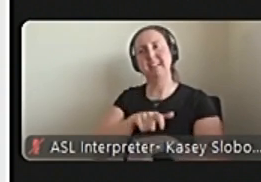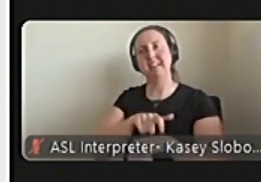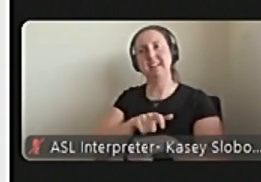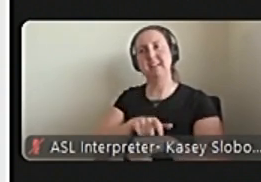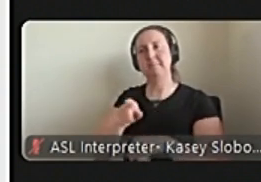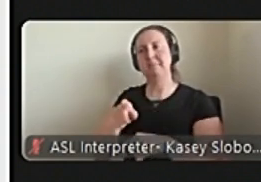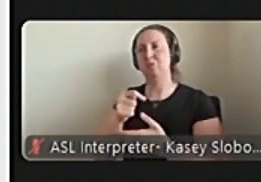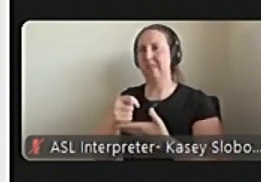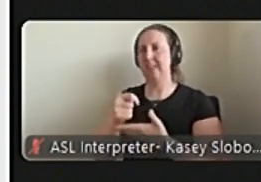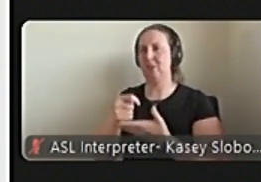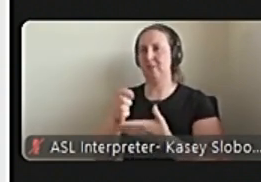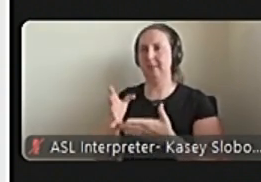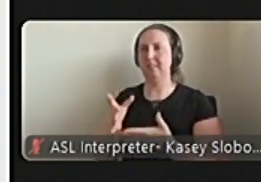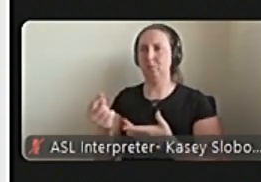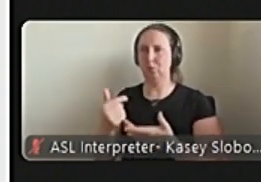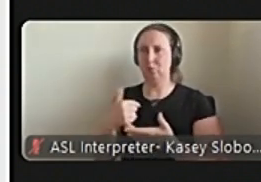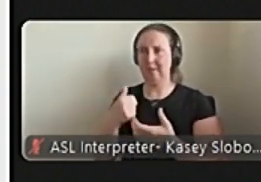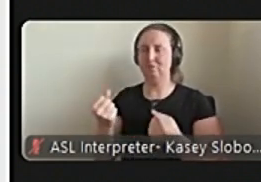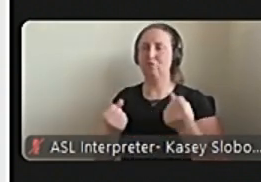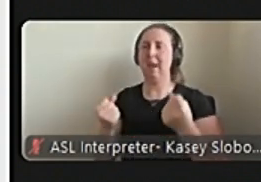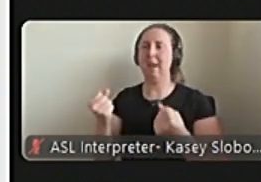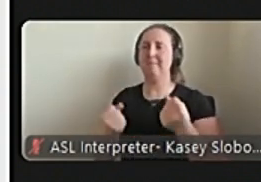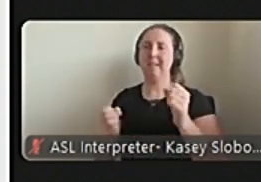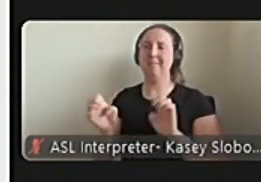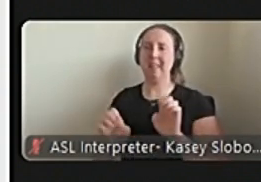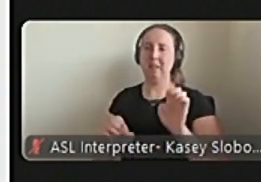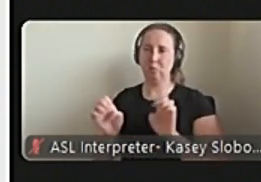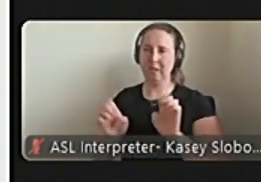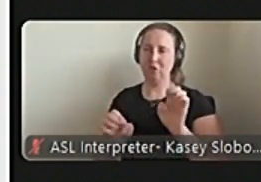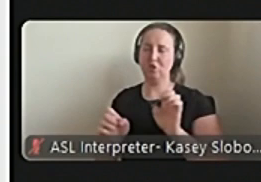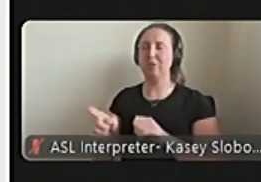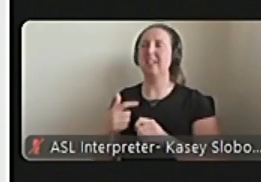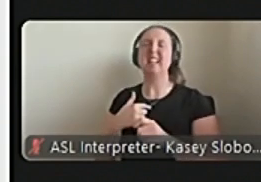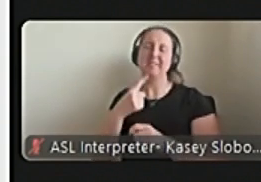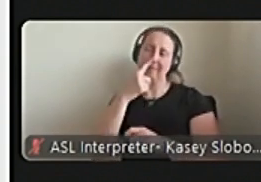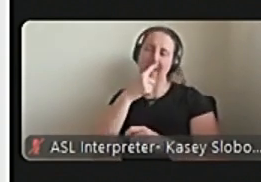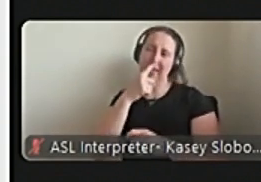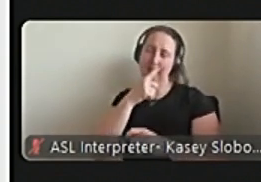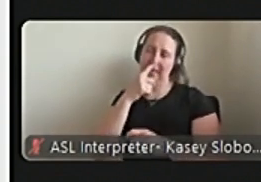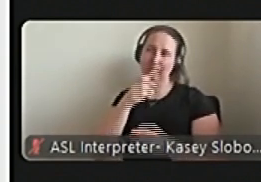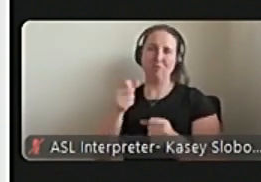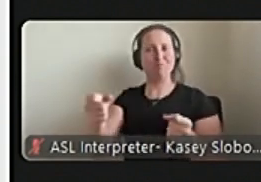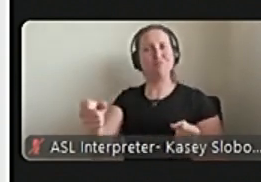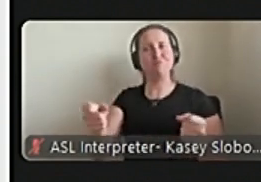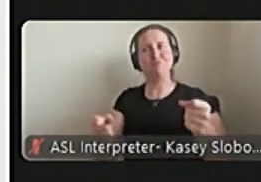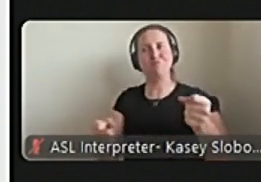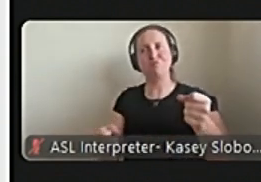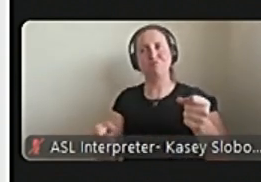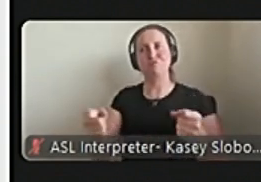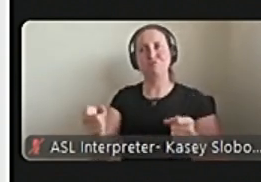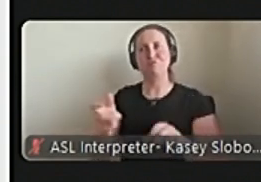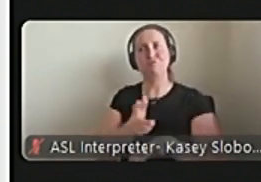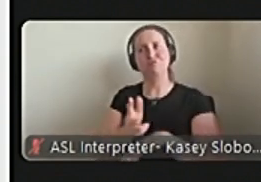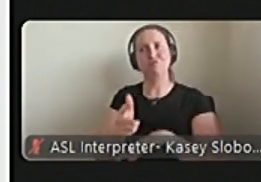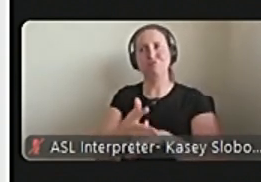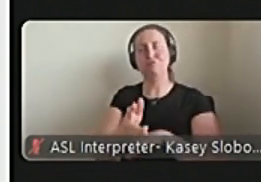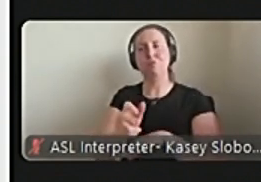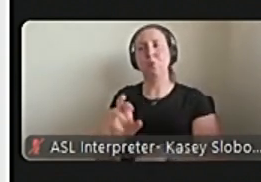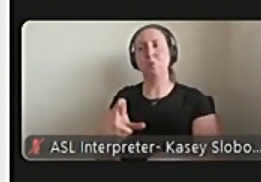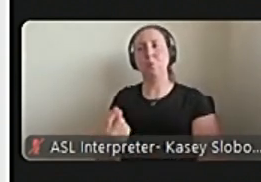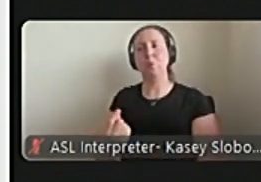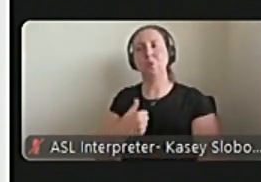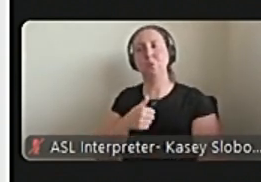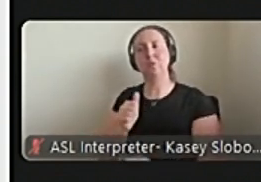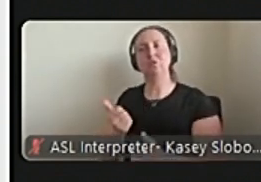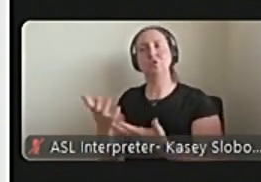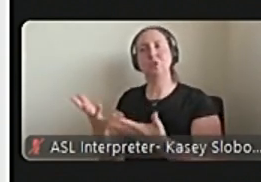driving evaluation and a simulator and take you on the road, and you get your confidence back, or they may suggest modifications, or they would